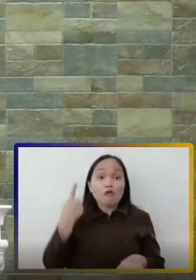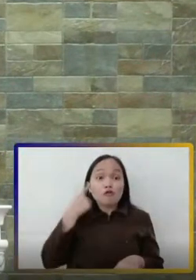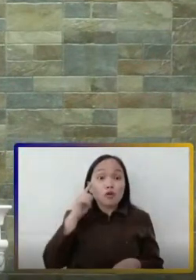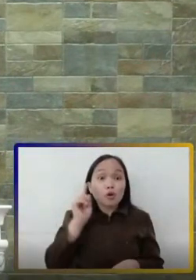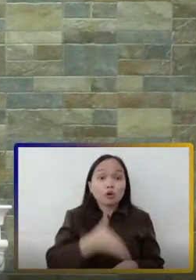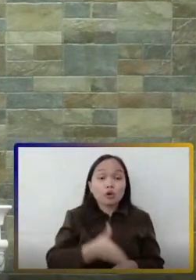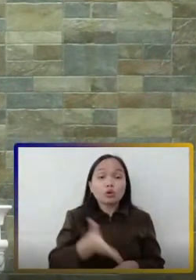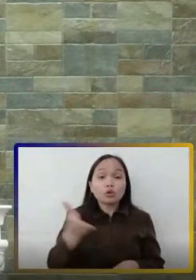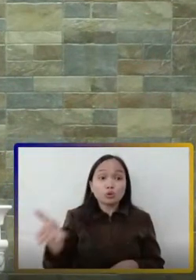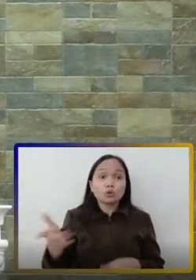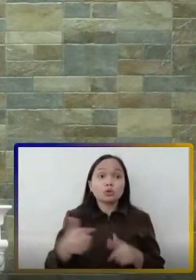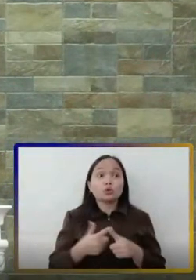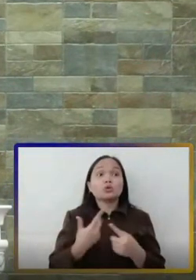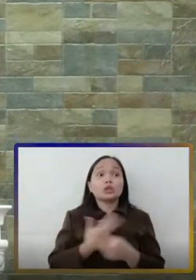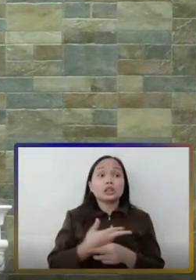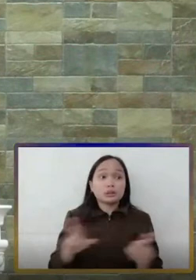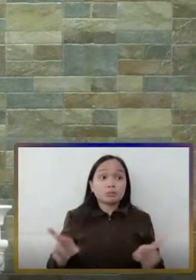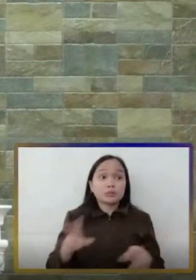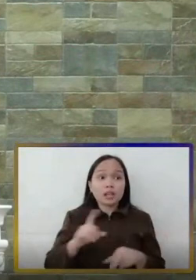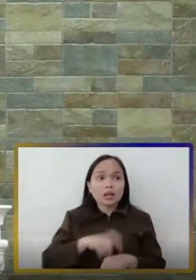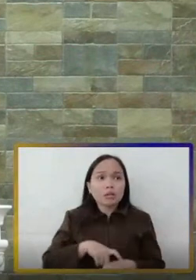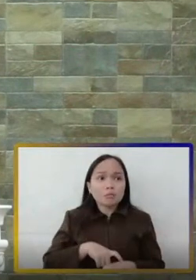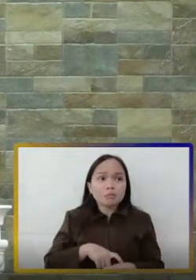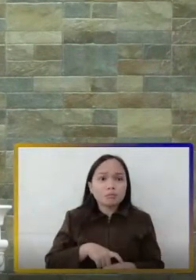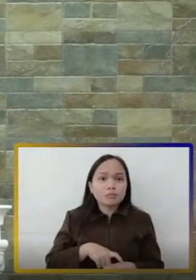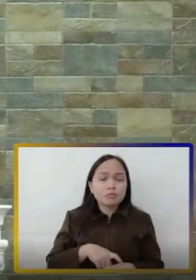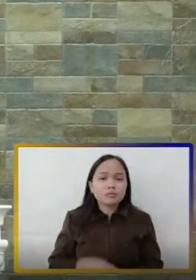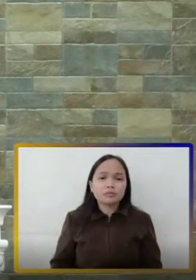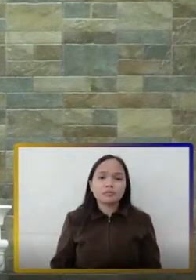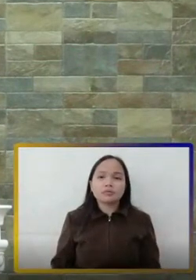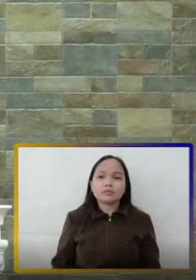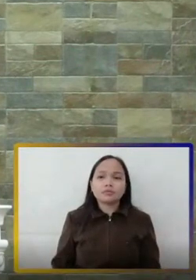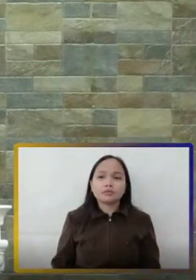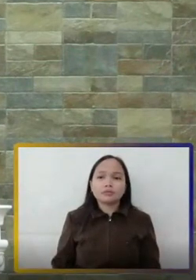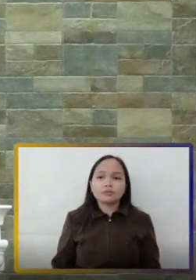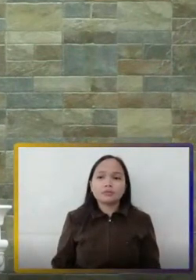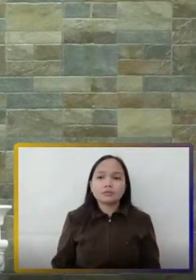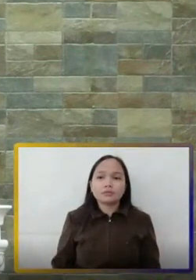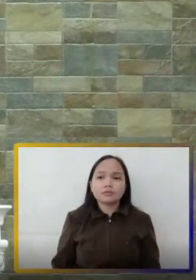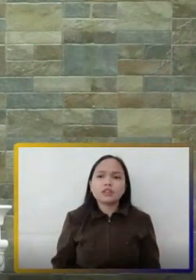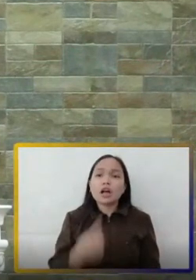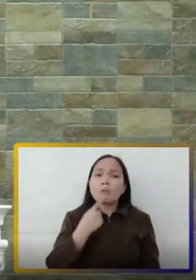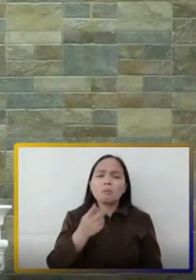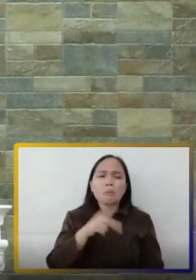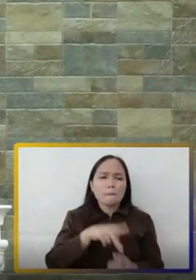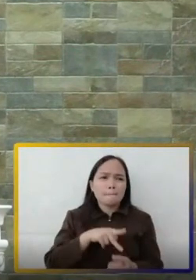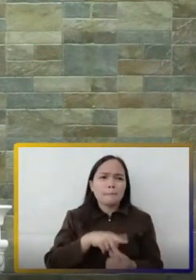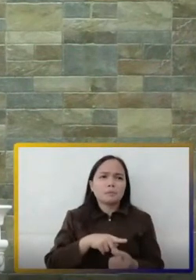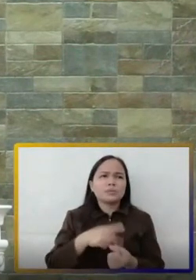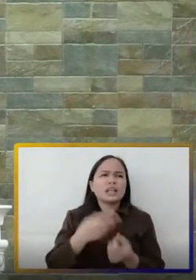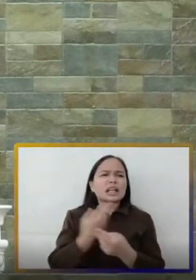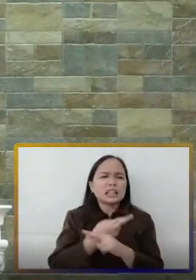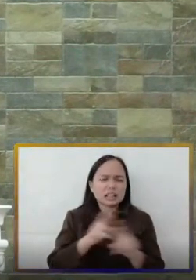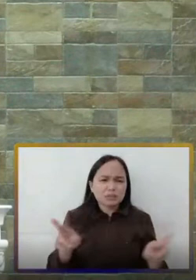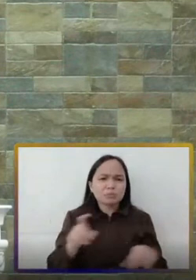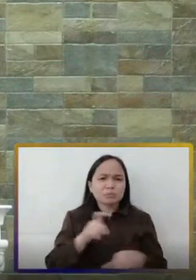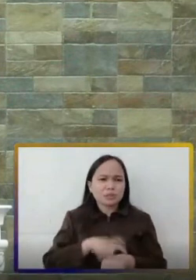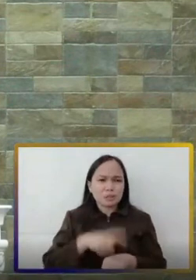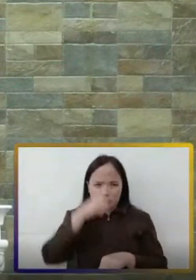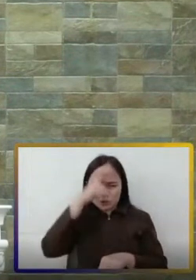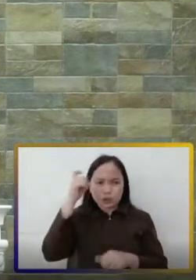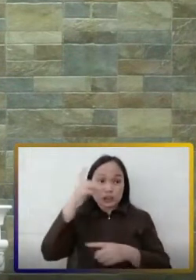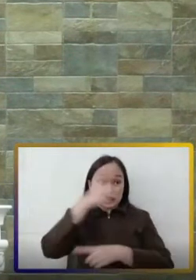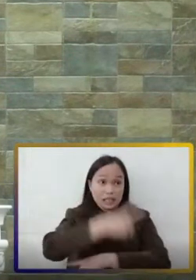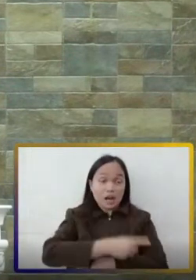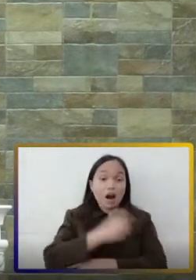order for you to redeem the time? Paul said, redeeming the time because the days are evil. In other